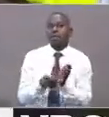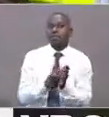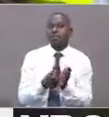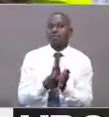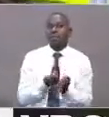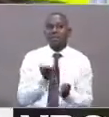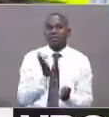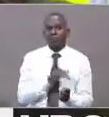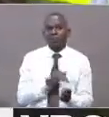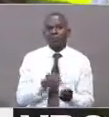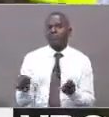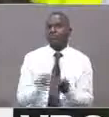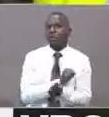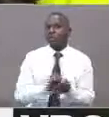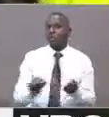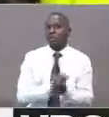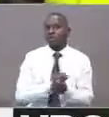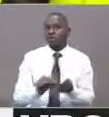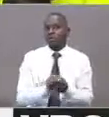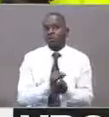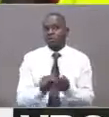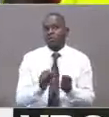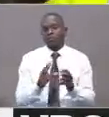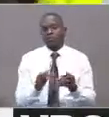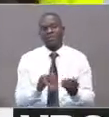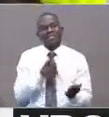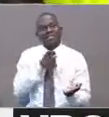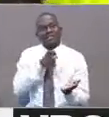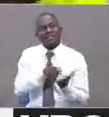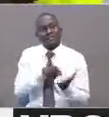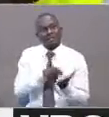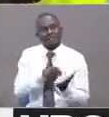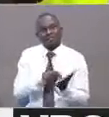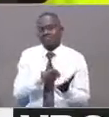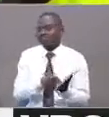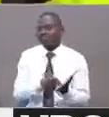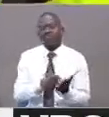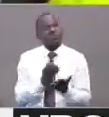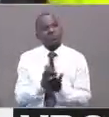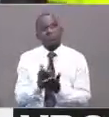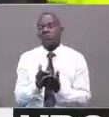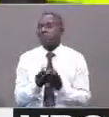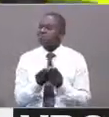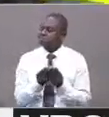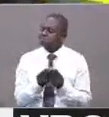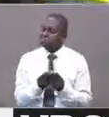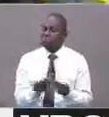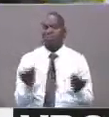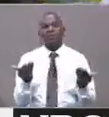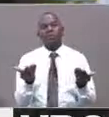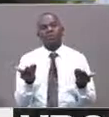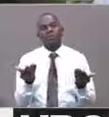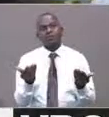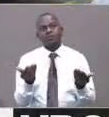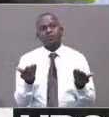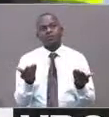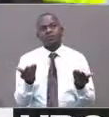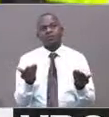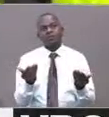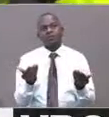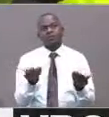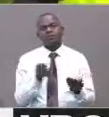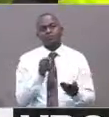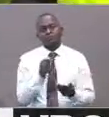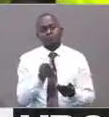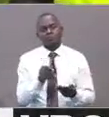death. And the beans also, they all died. So, you know, so with this